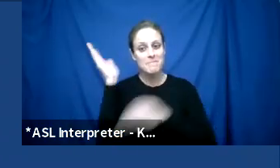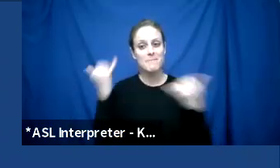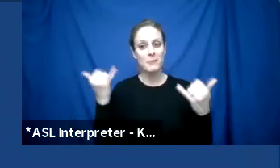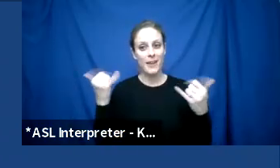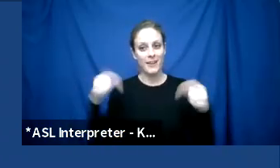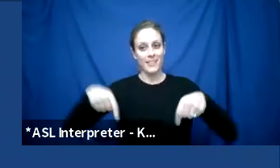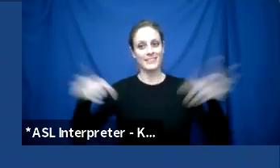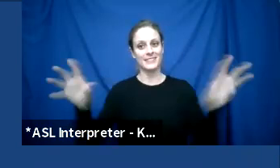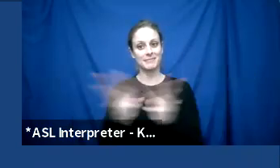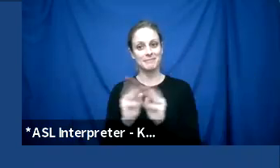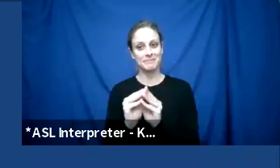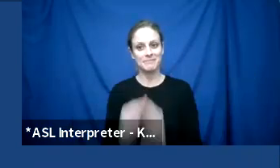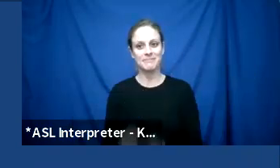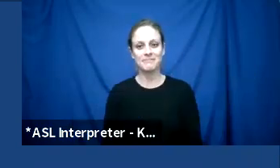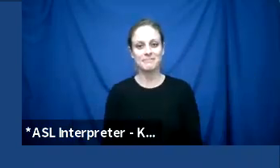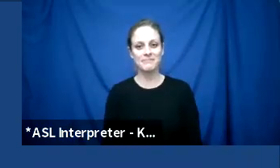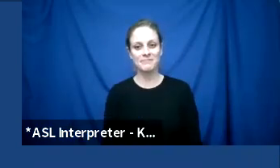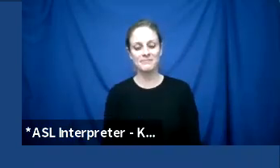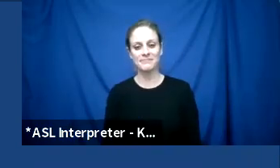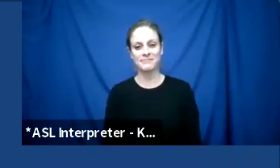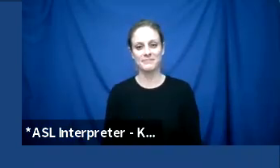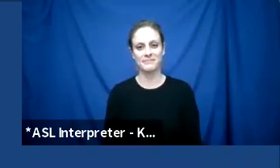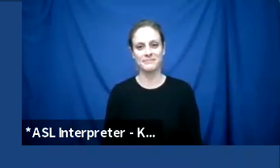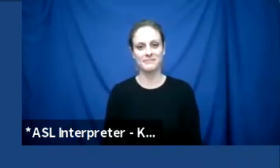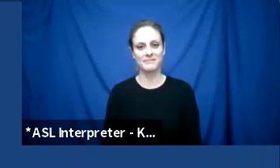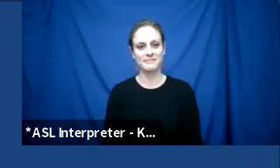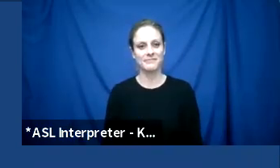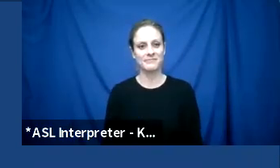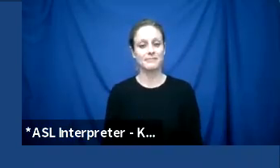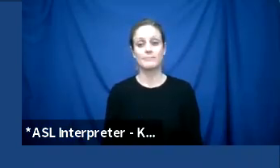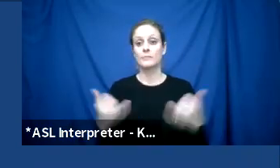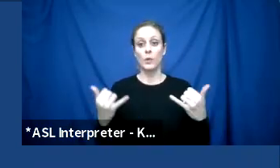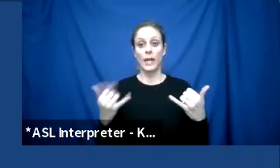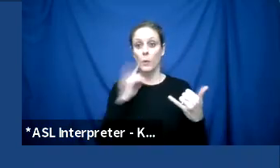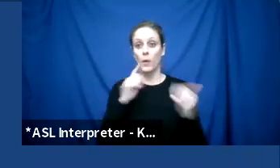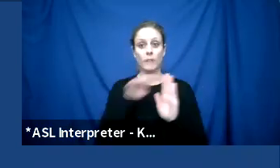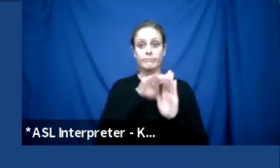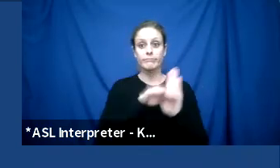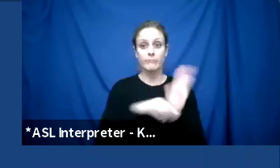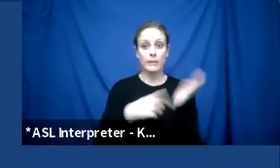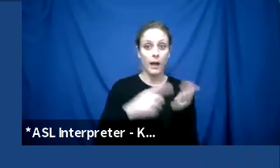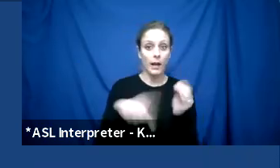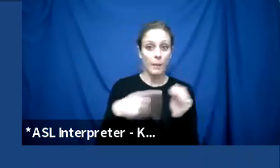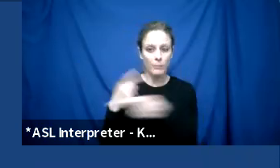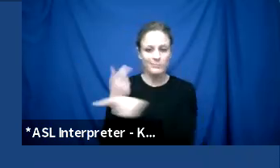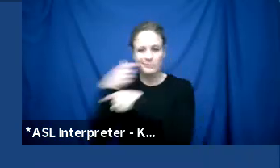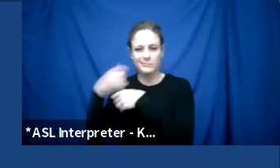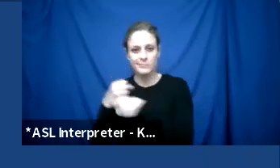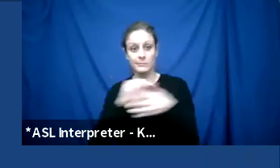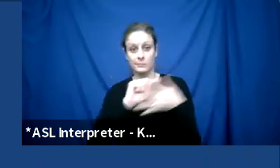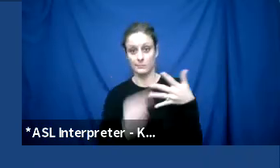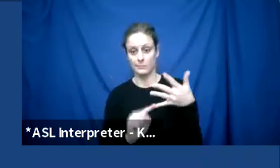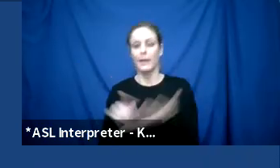this webinar. The issues that we're going to talk about, as Louis talked about, are going to be the medical